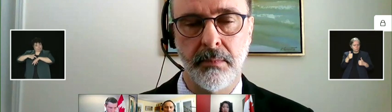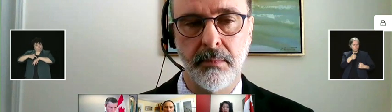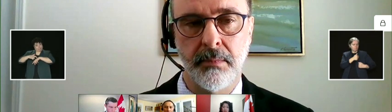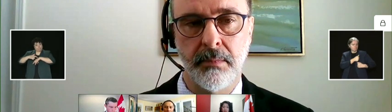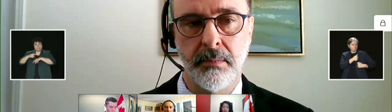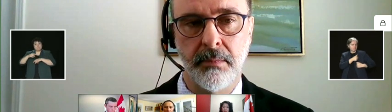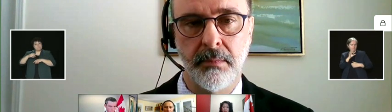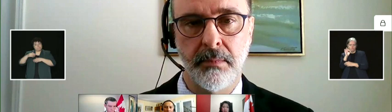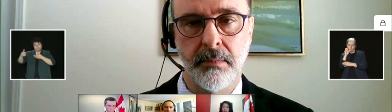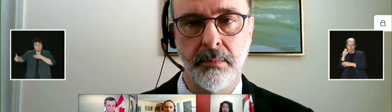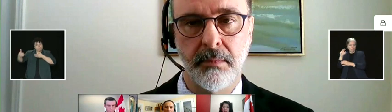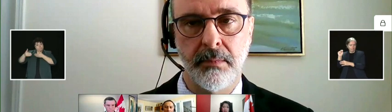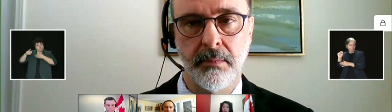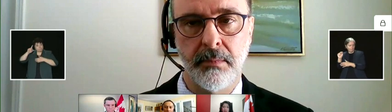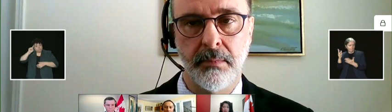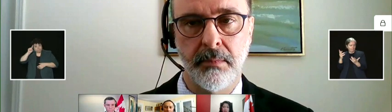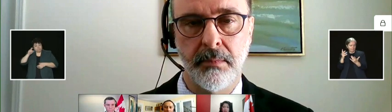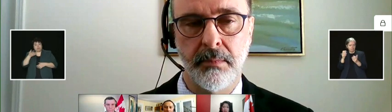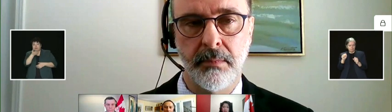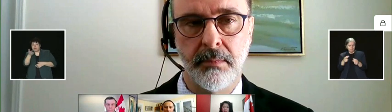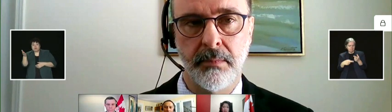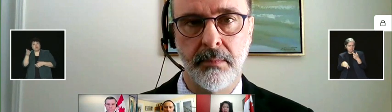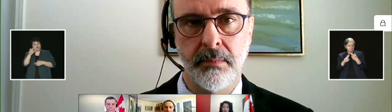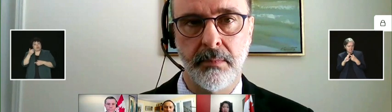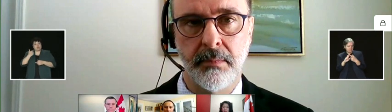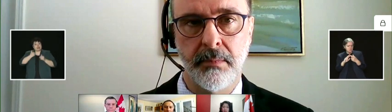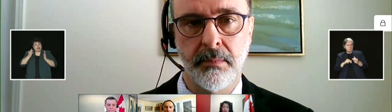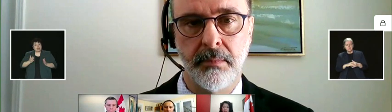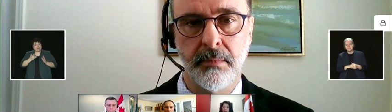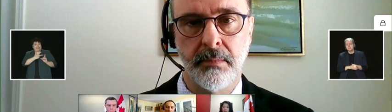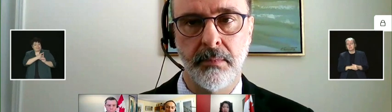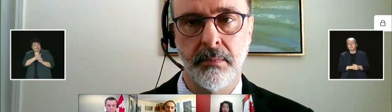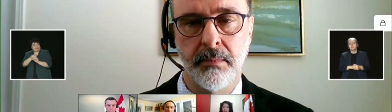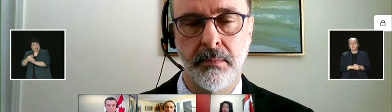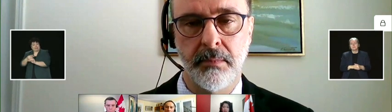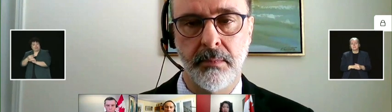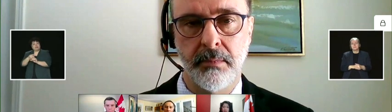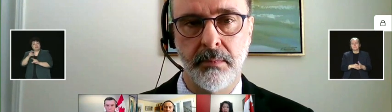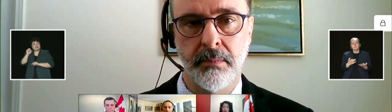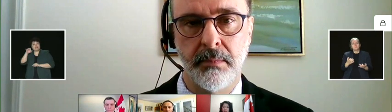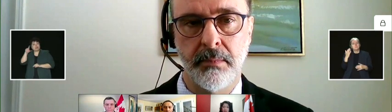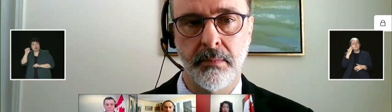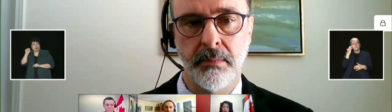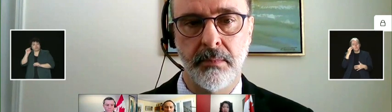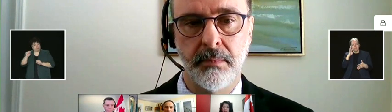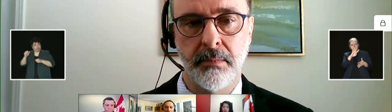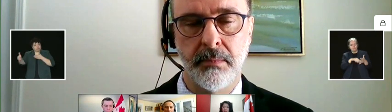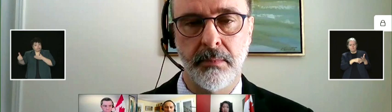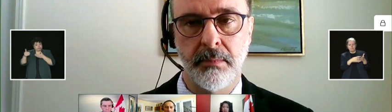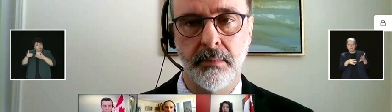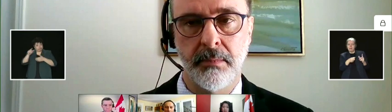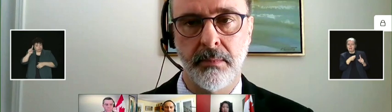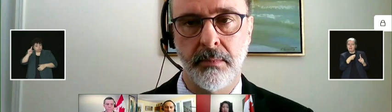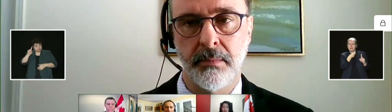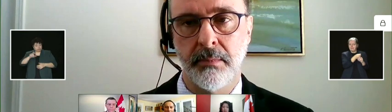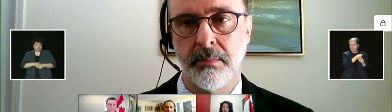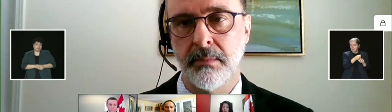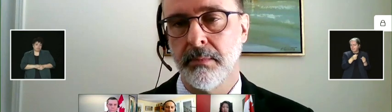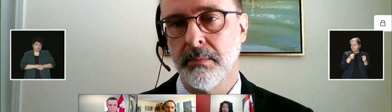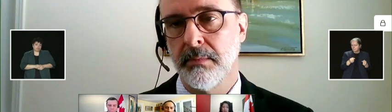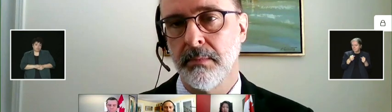the timeline of having every Canadian vaccinated by September? Could this be much earlier?